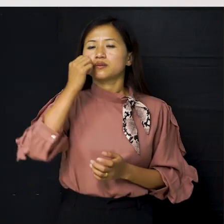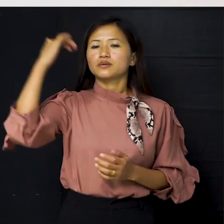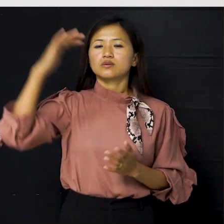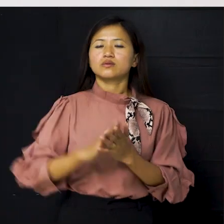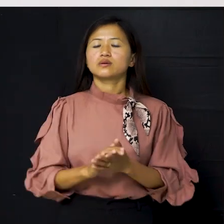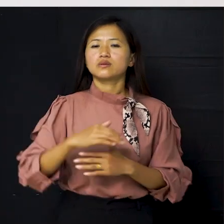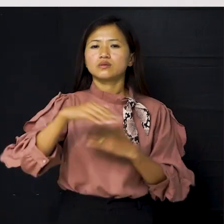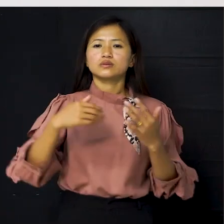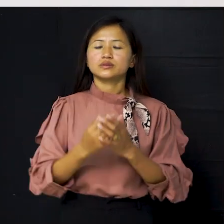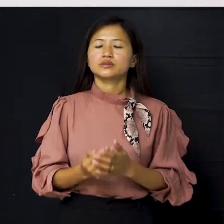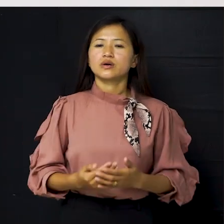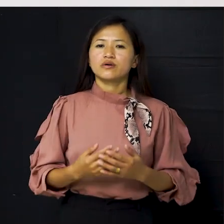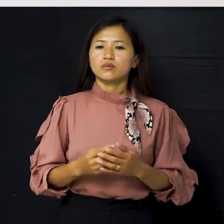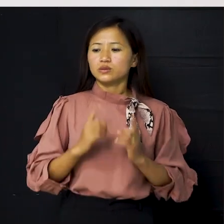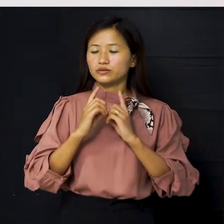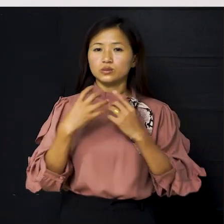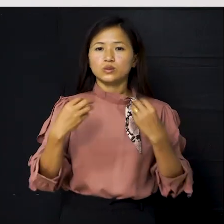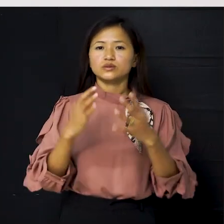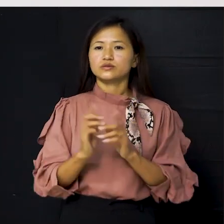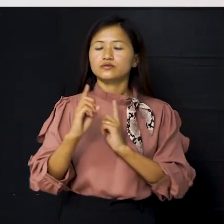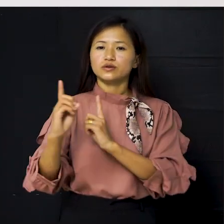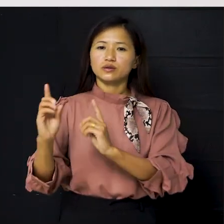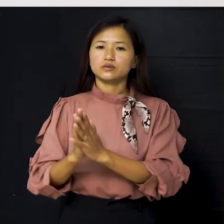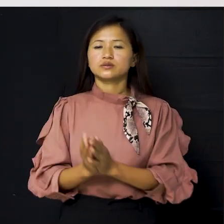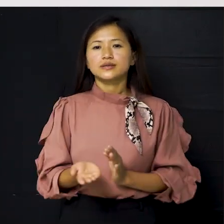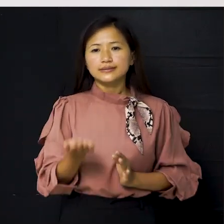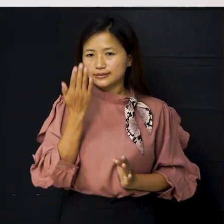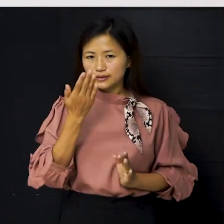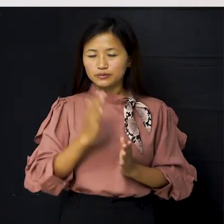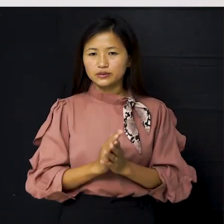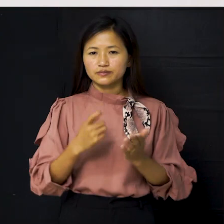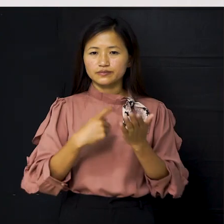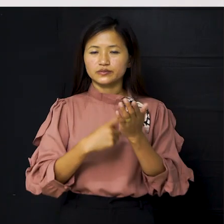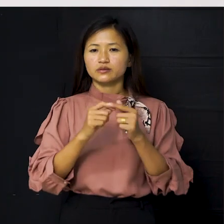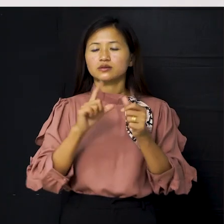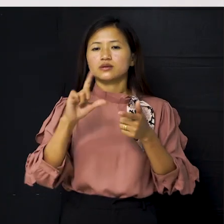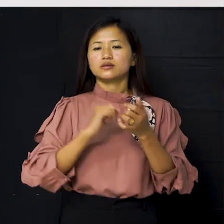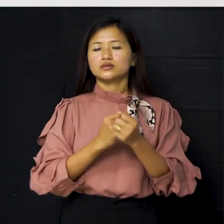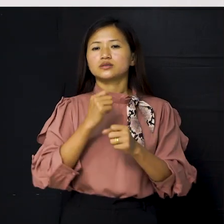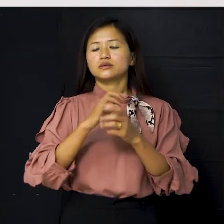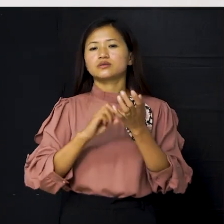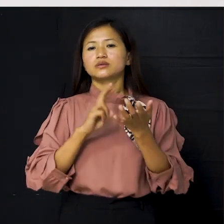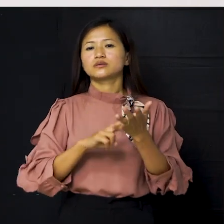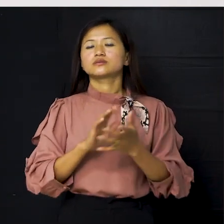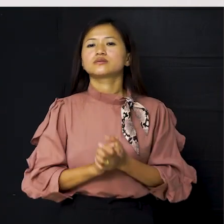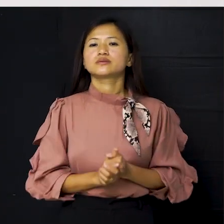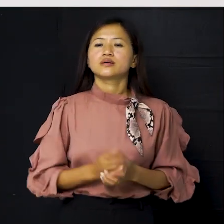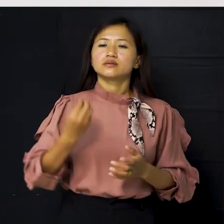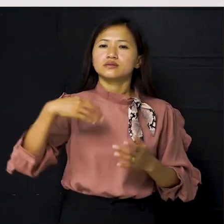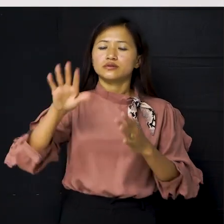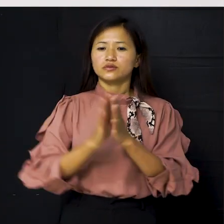people to follow Islamic religion. He was totally against other religions, and that was also one of the main reasons that led